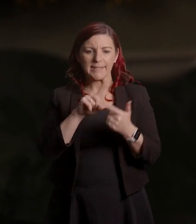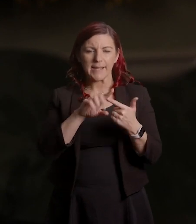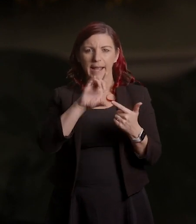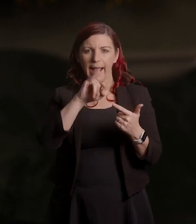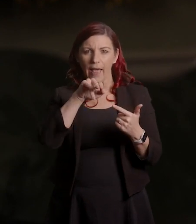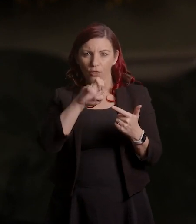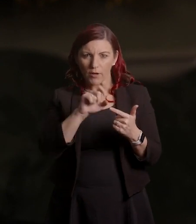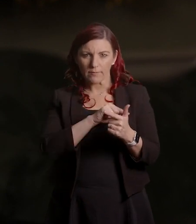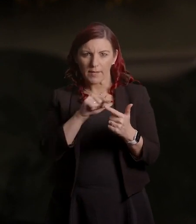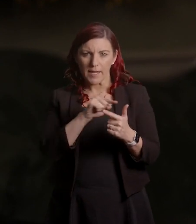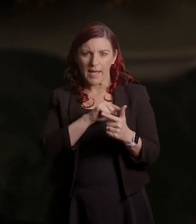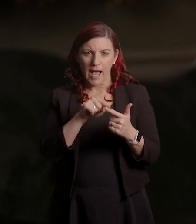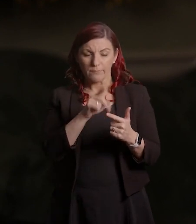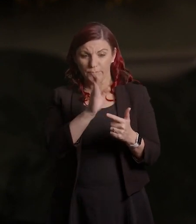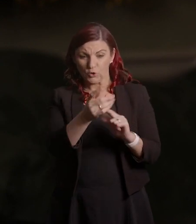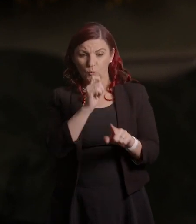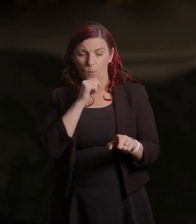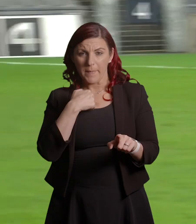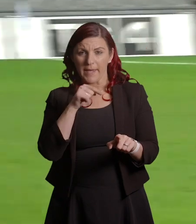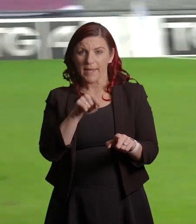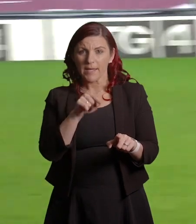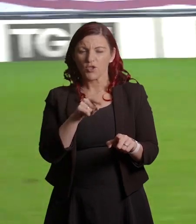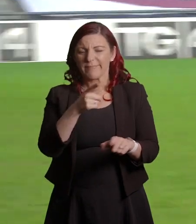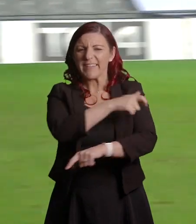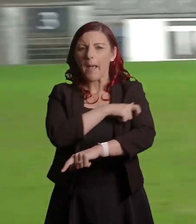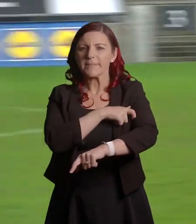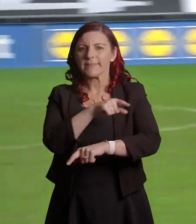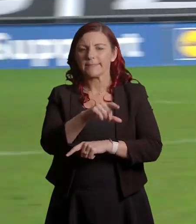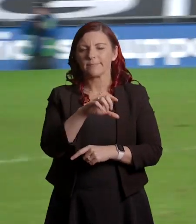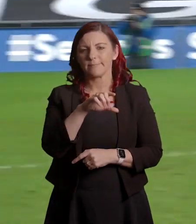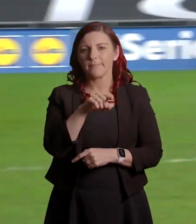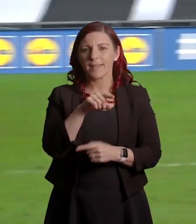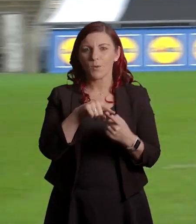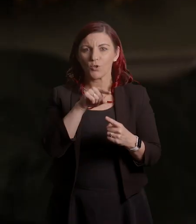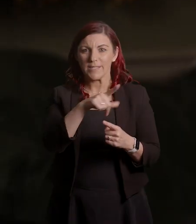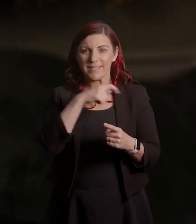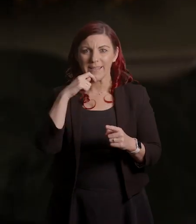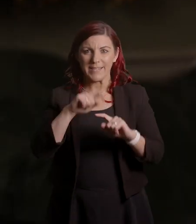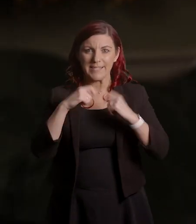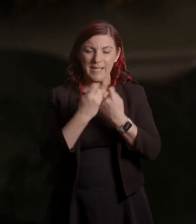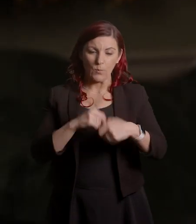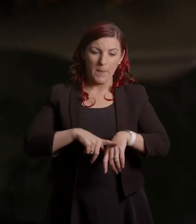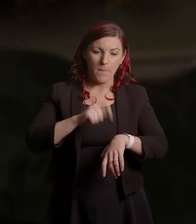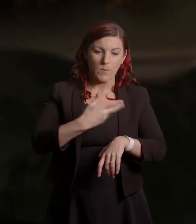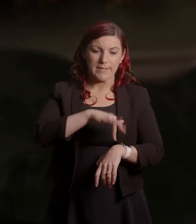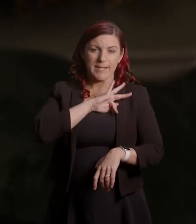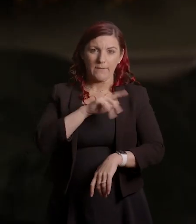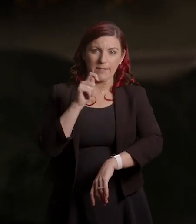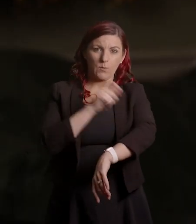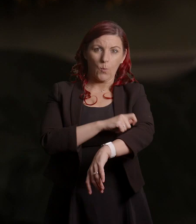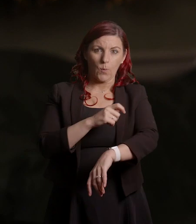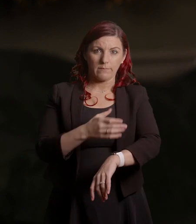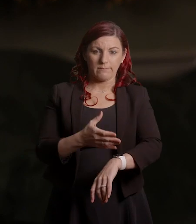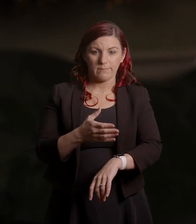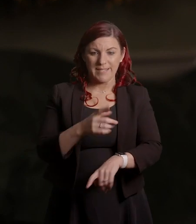our captain, and she made the point to me that the teams who have the most self-discipline will find themselves in